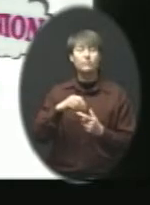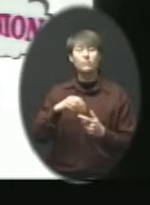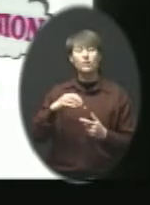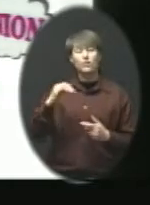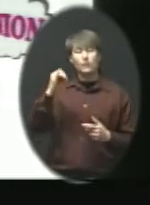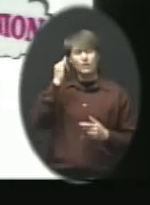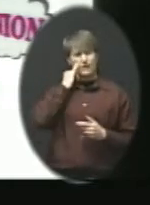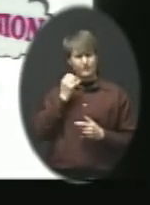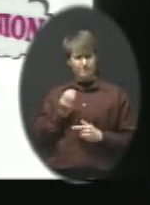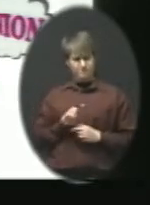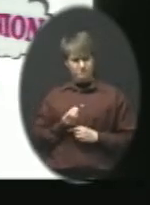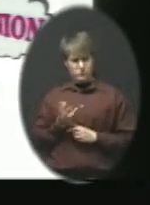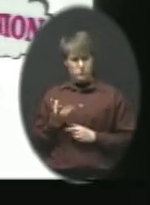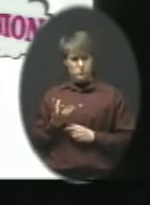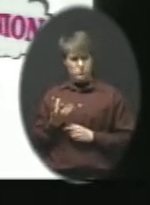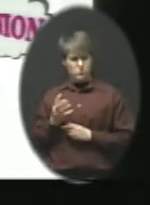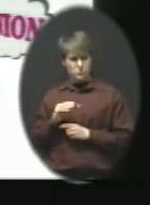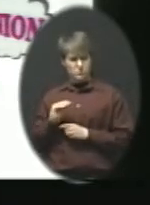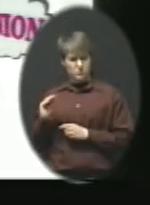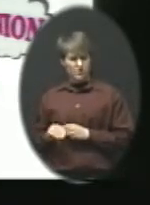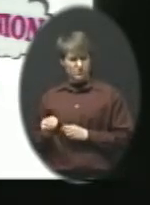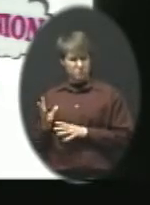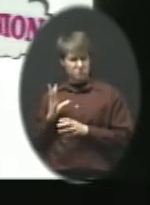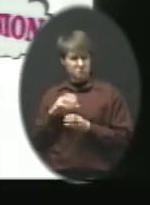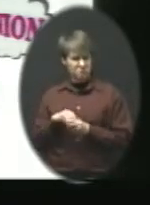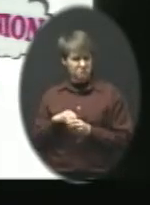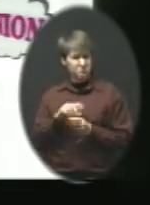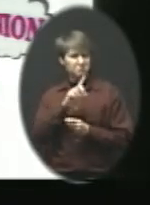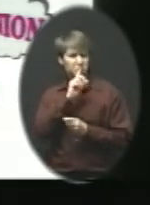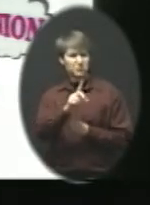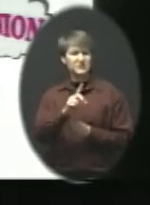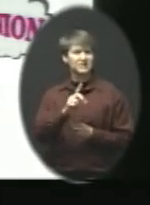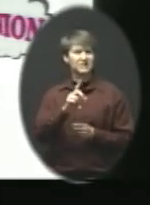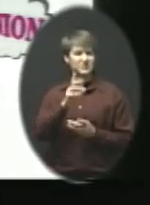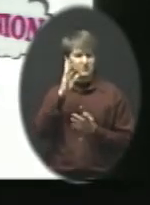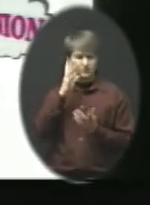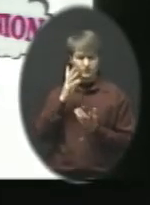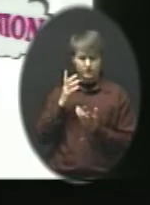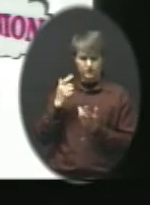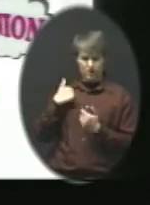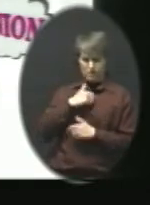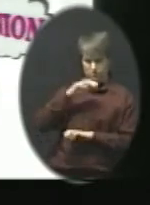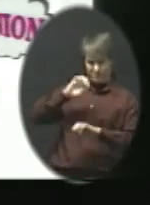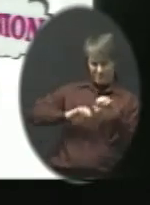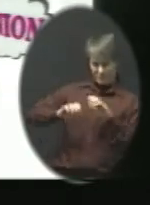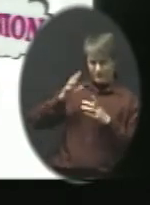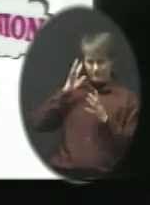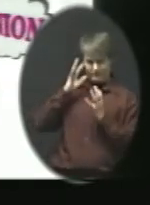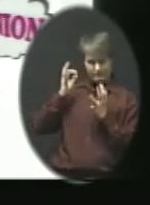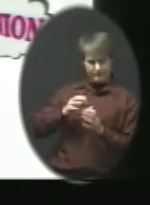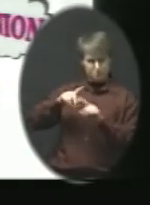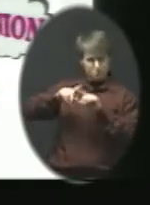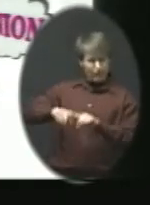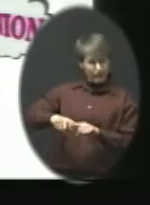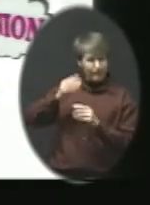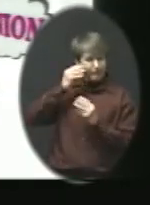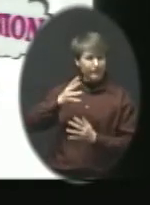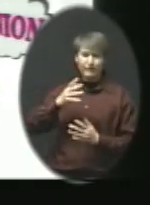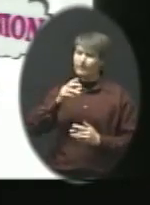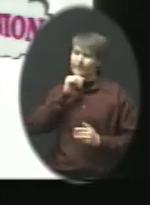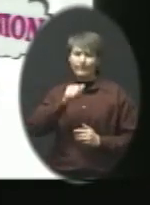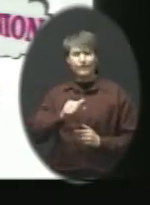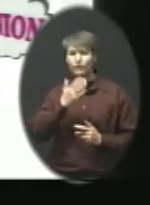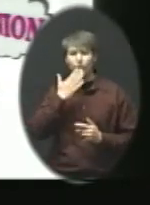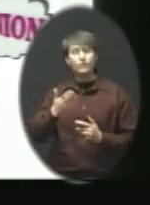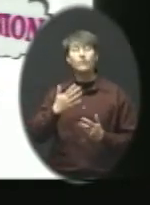only a few percentage points, it's not as good for decision making. But of course, as you see other survey results, this is